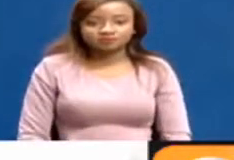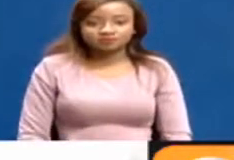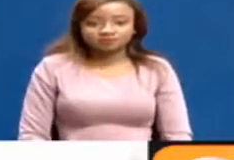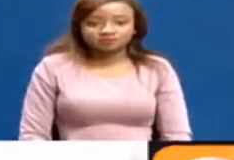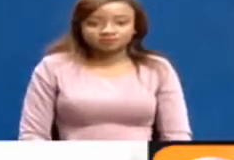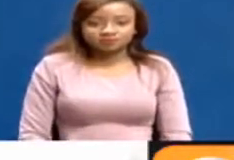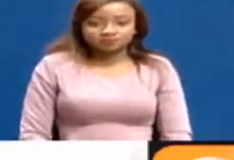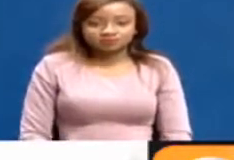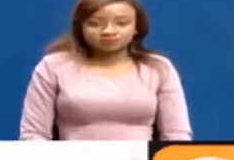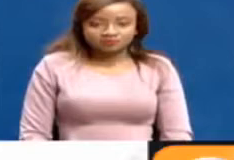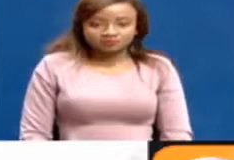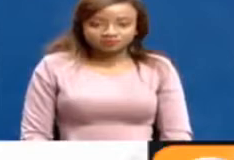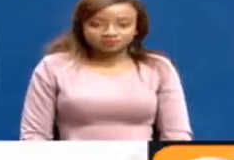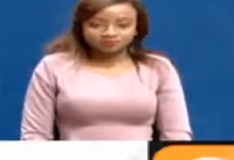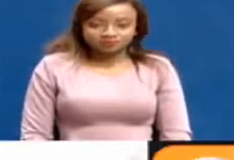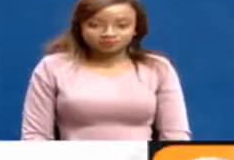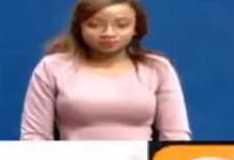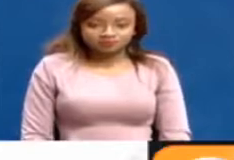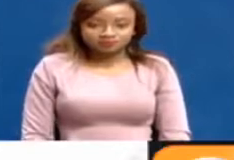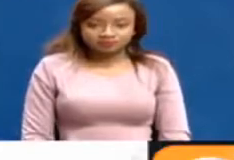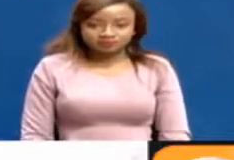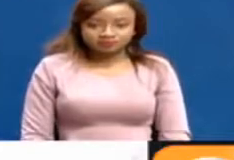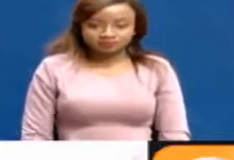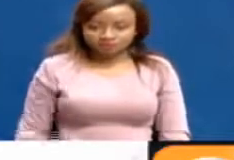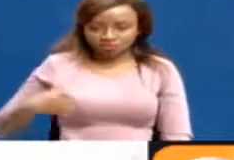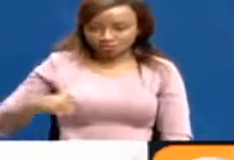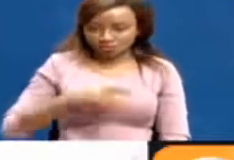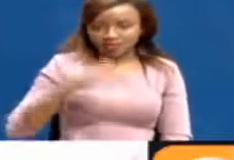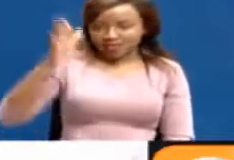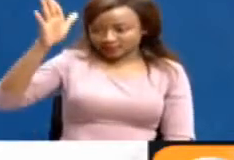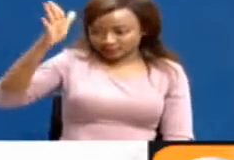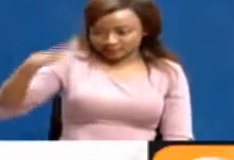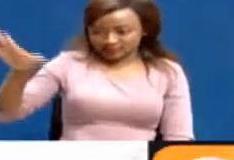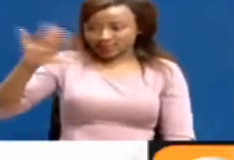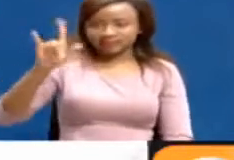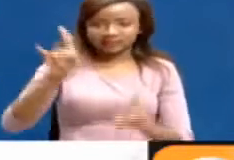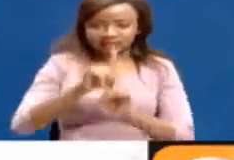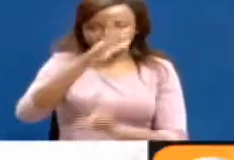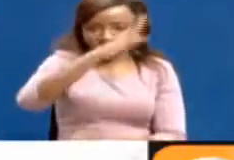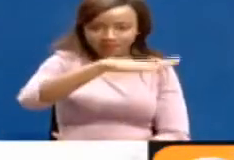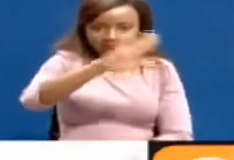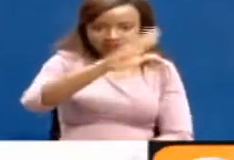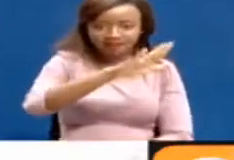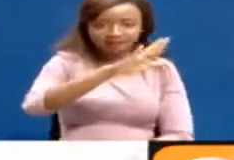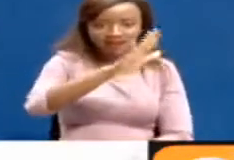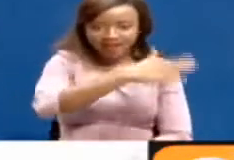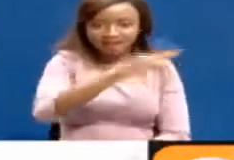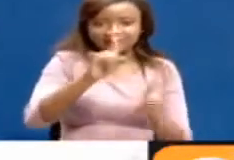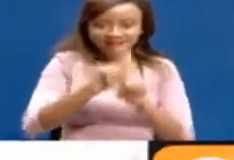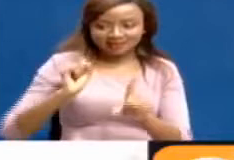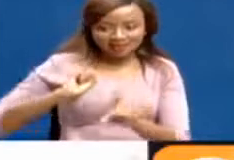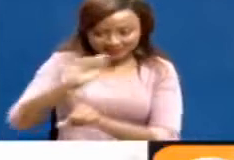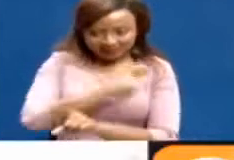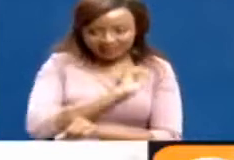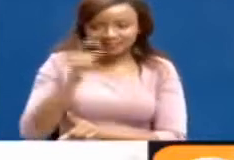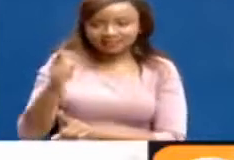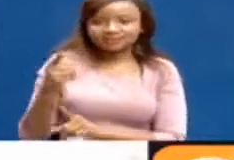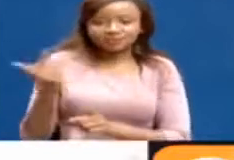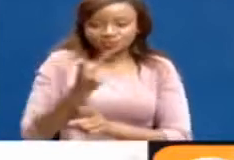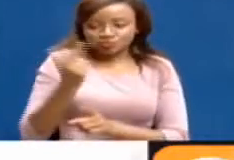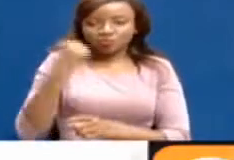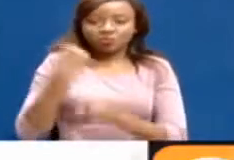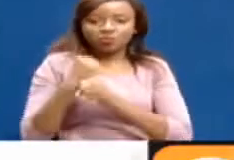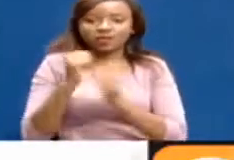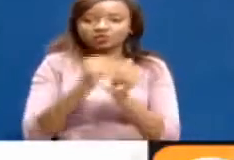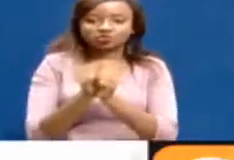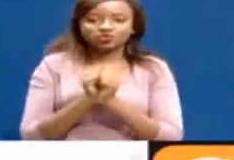Jeff, as Parliament, as a Senate, as a National Assembly, to make sure that then on behalf of the people who elected us, we